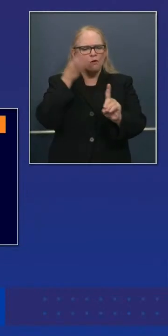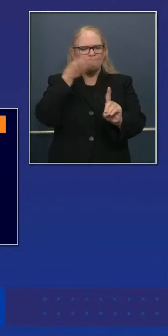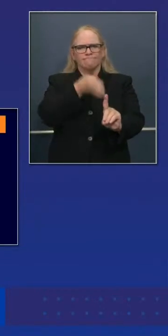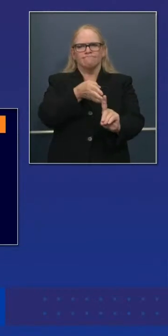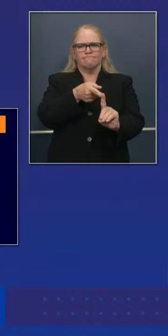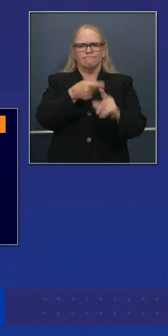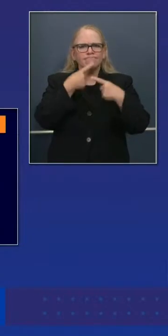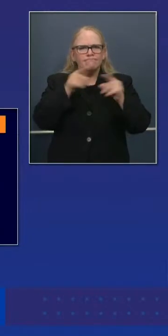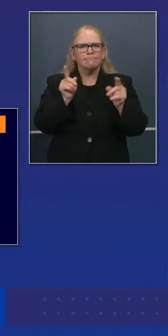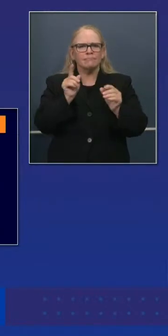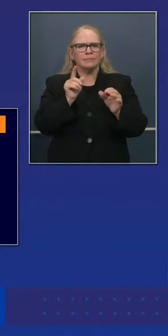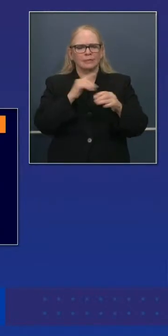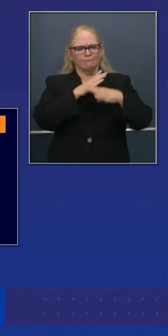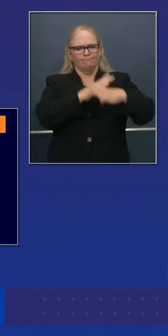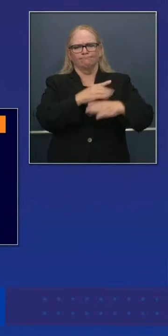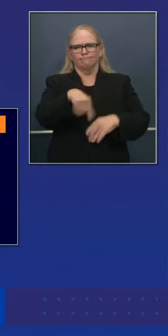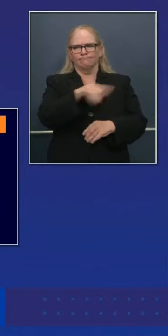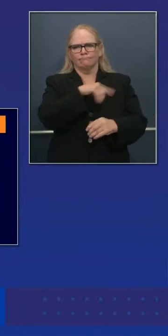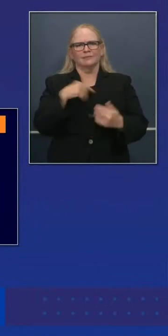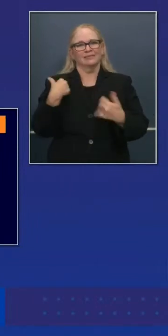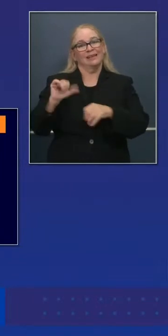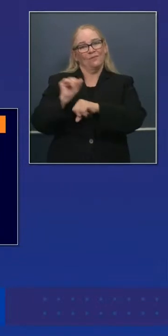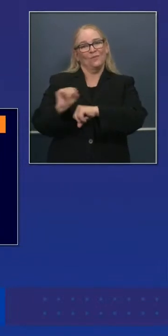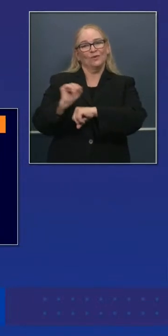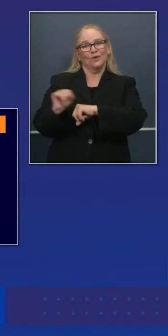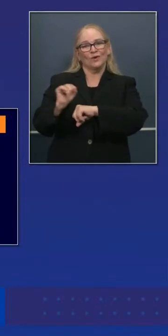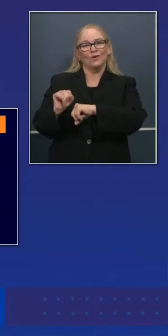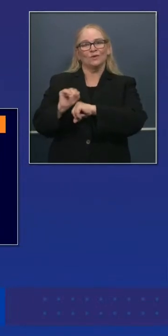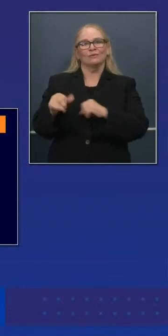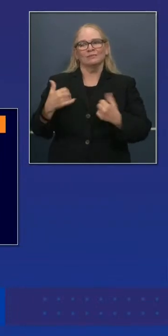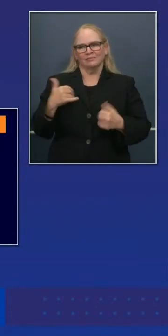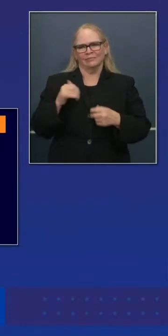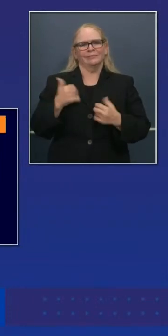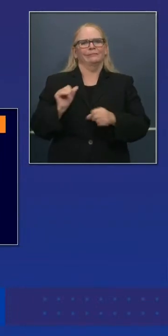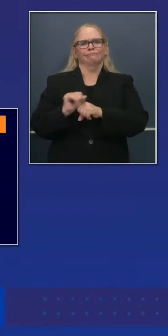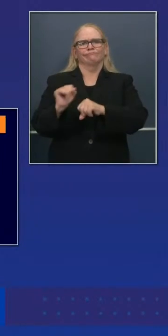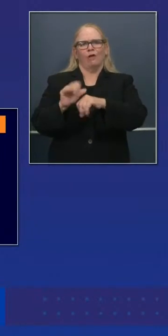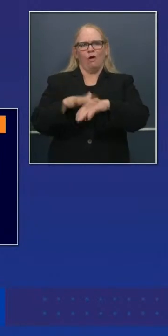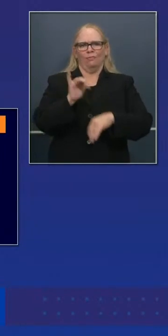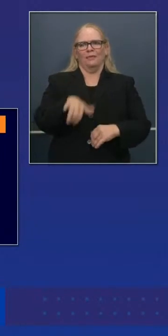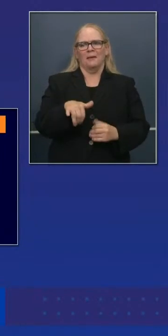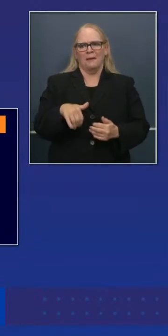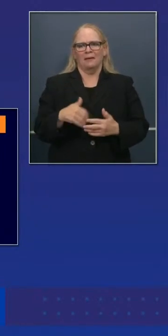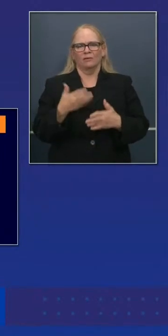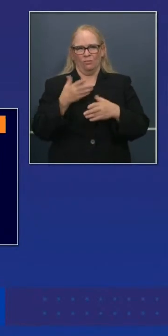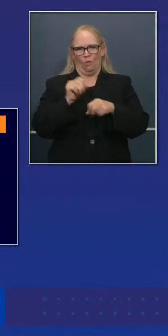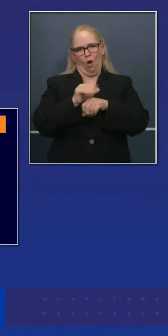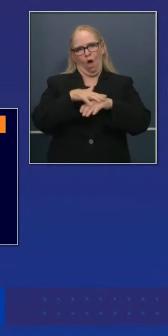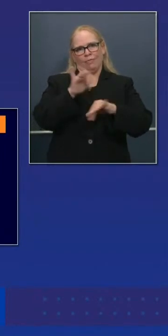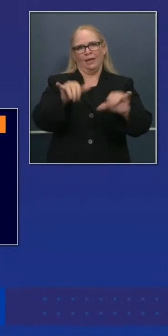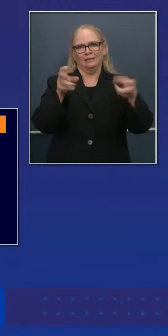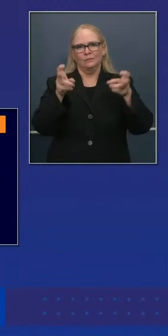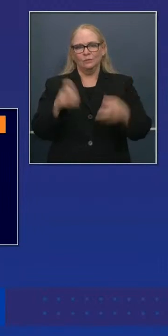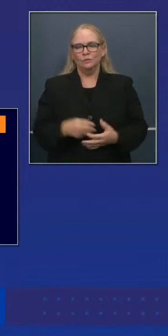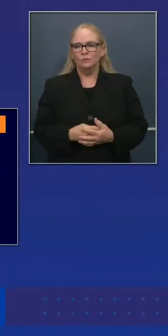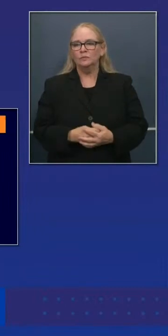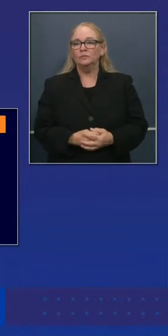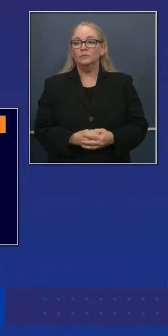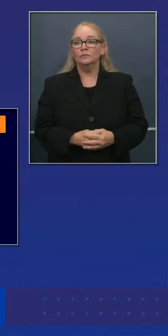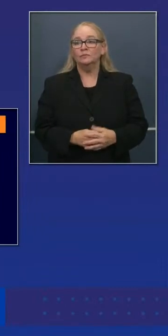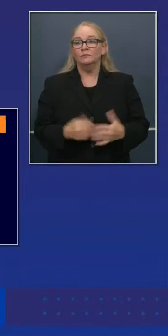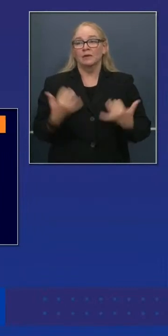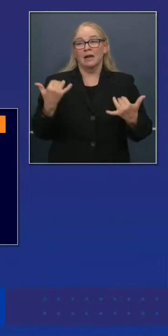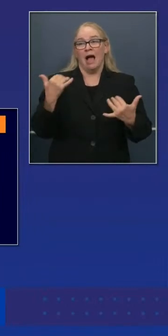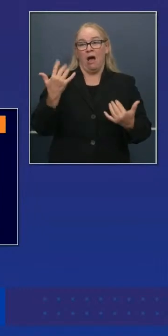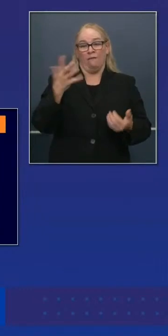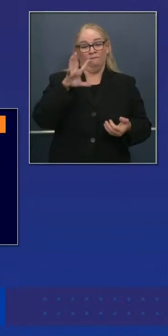working overtime to advance just that. I should note, I referenced a moment ago, we have roughly 50% of Californians currently